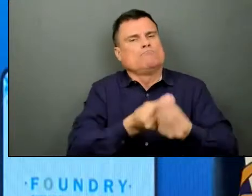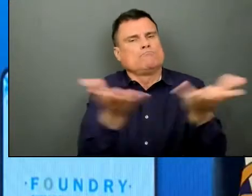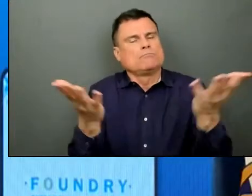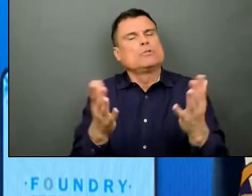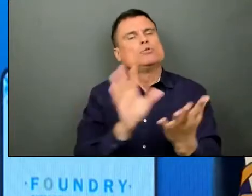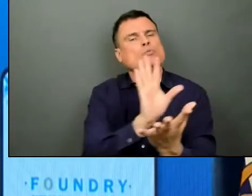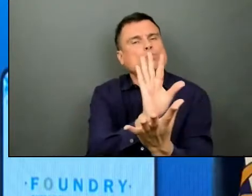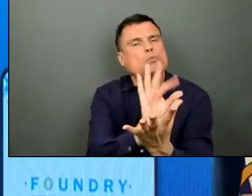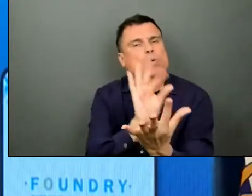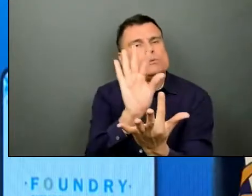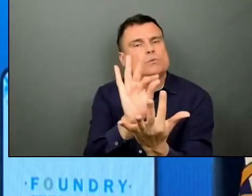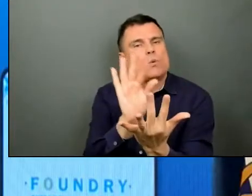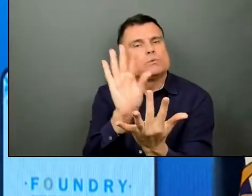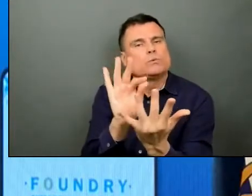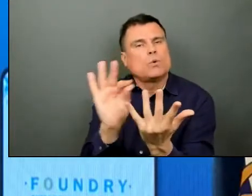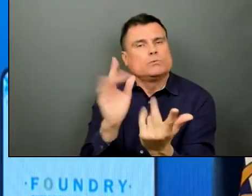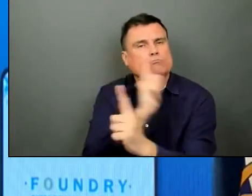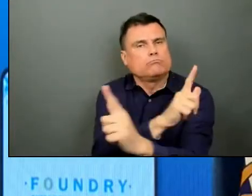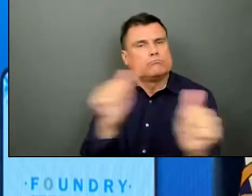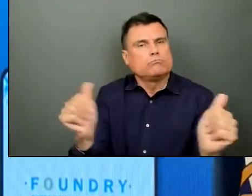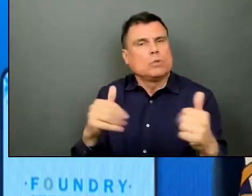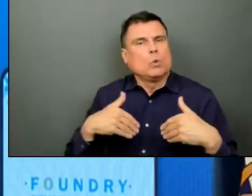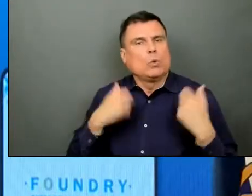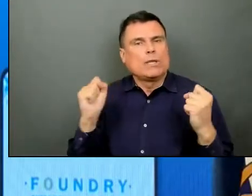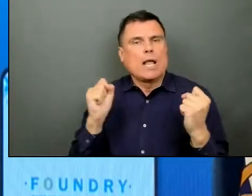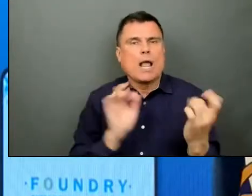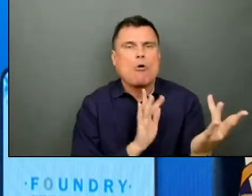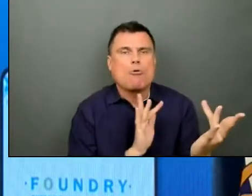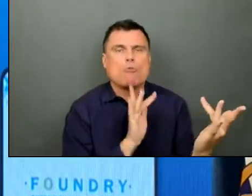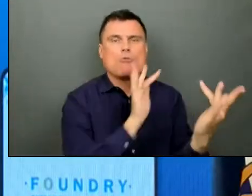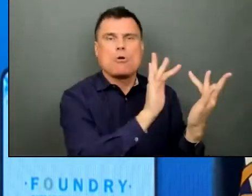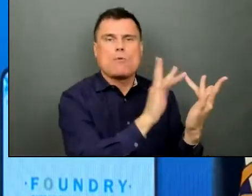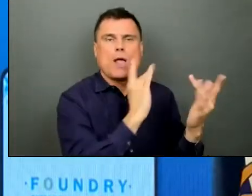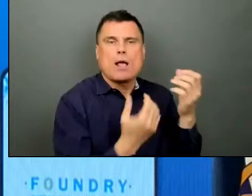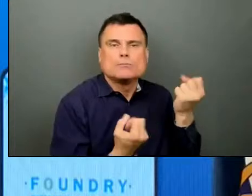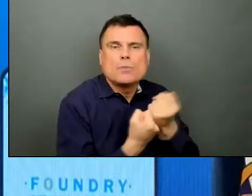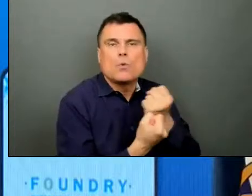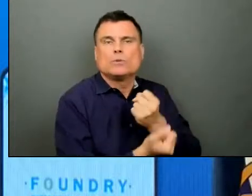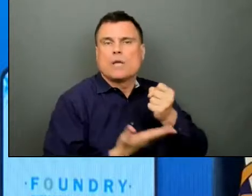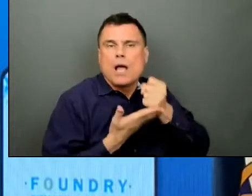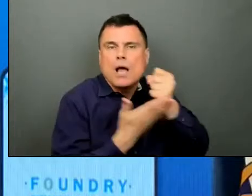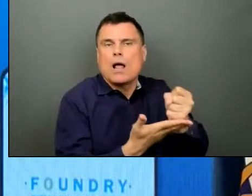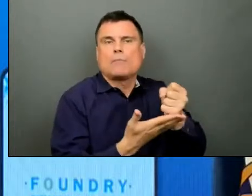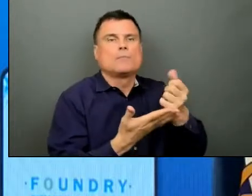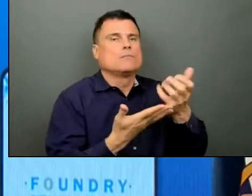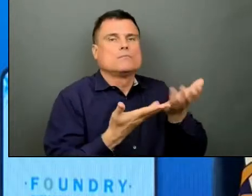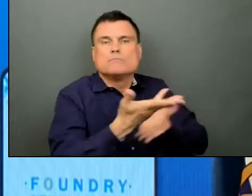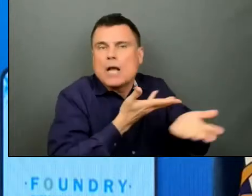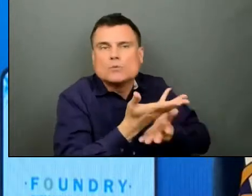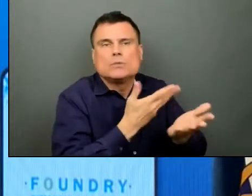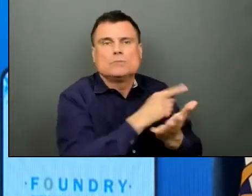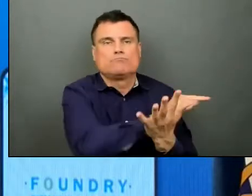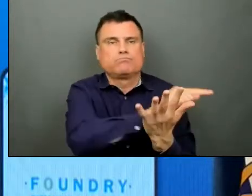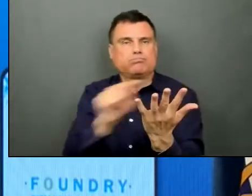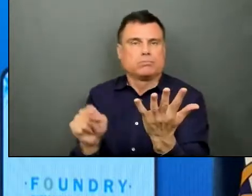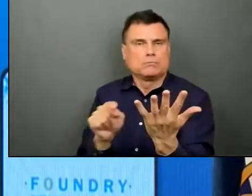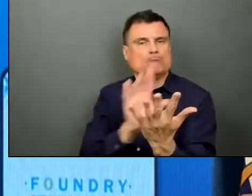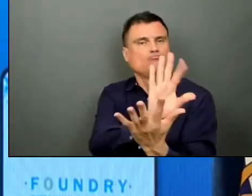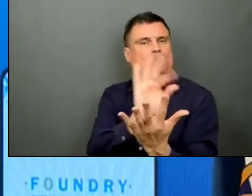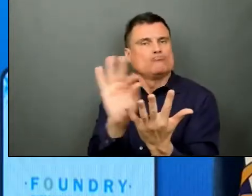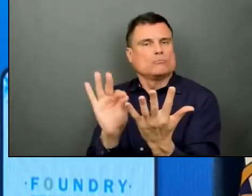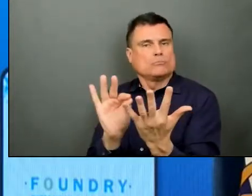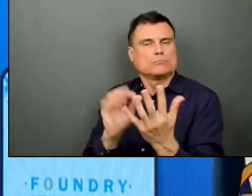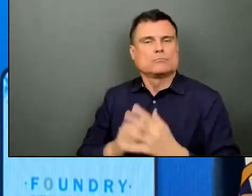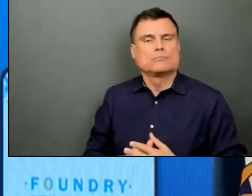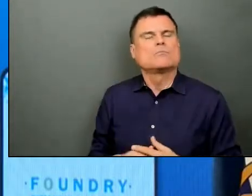to engage with peers and willing to engage in a way that maybe doesn't trigger some of the stigma or shame that we